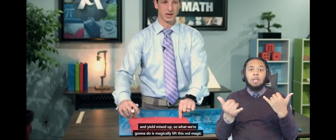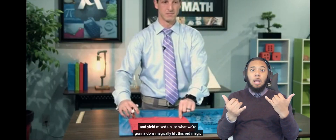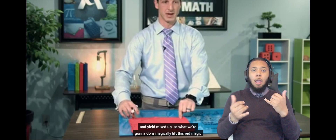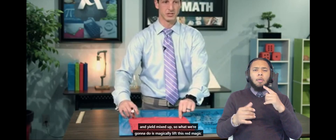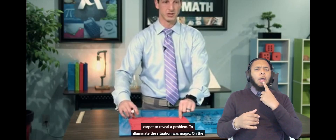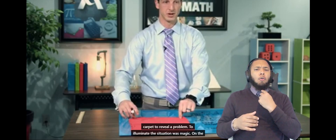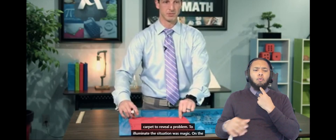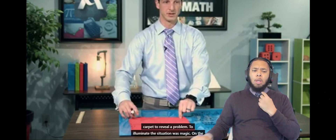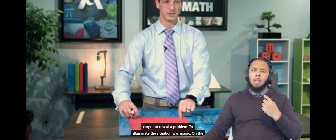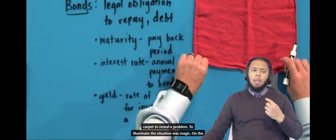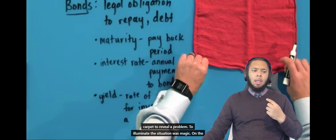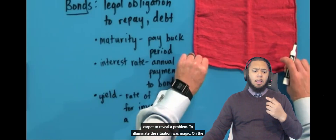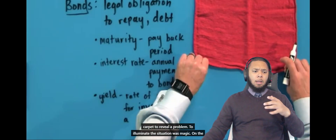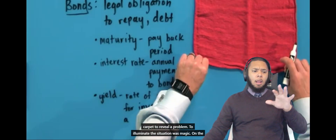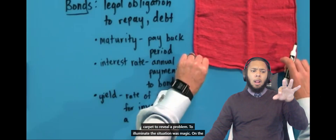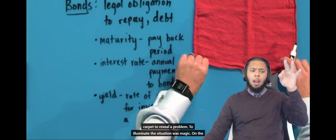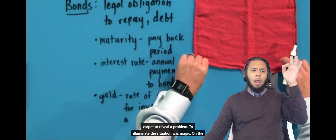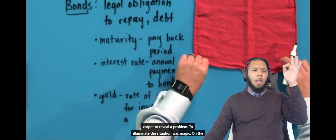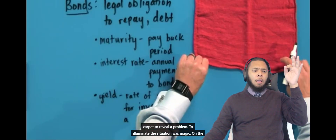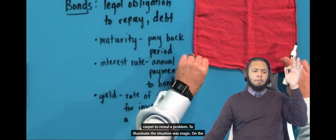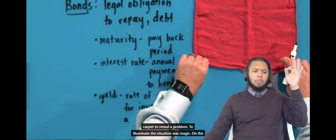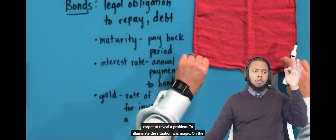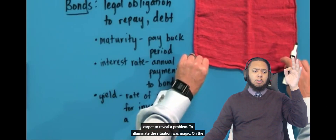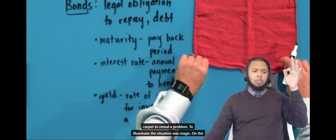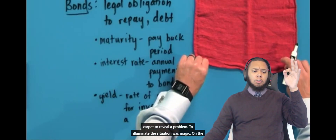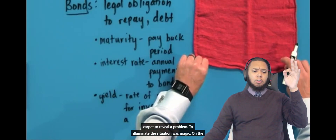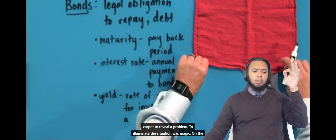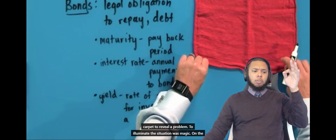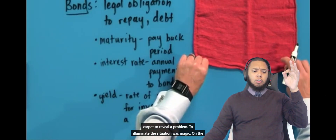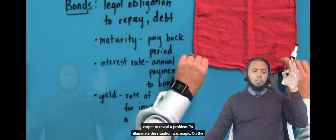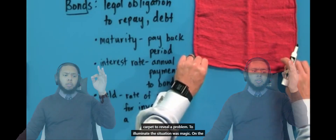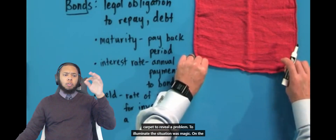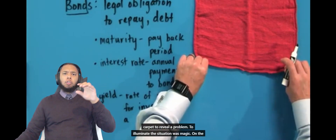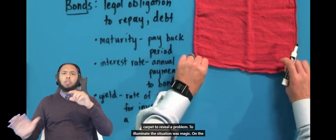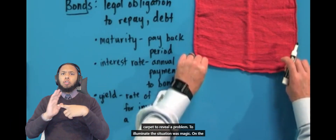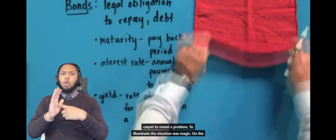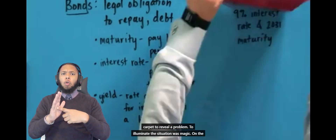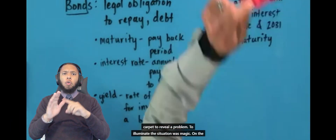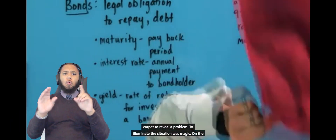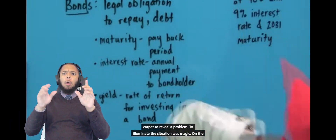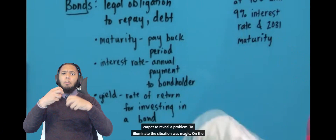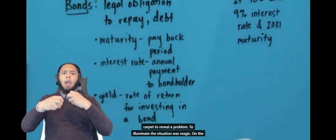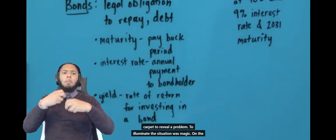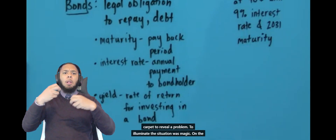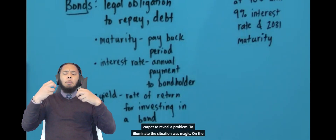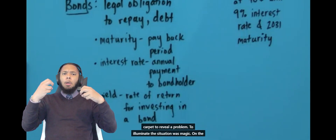this red magic carpet to reveal a problem to illuminate the situation.